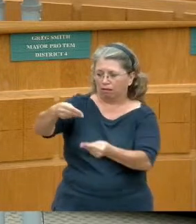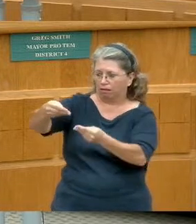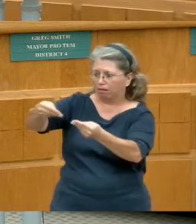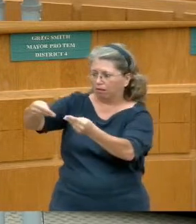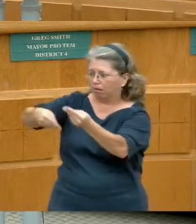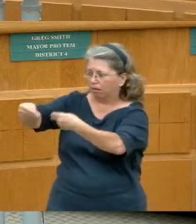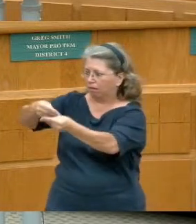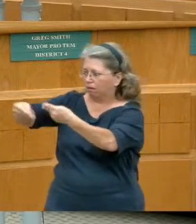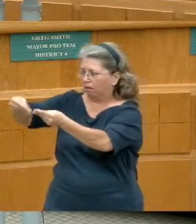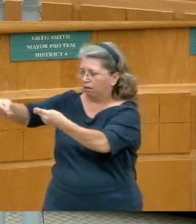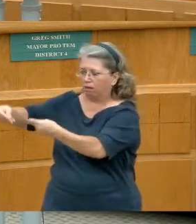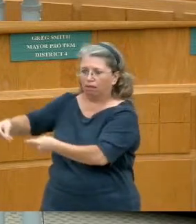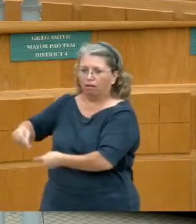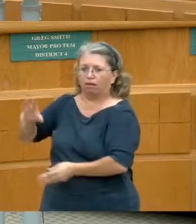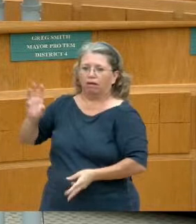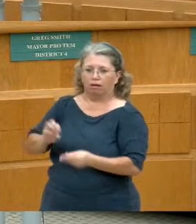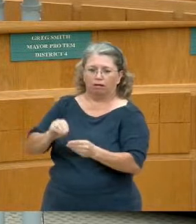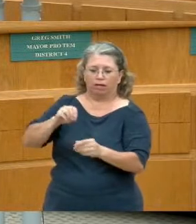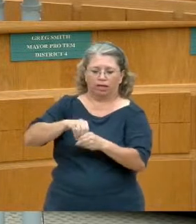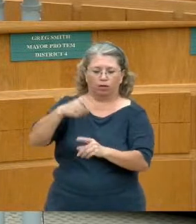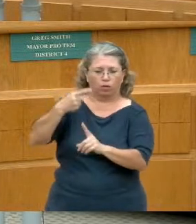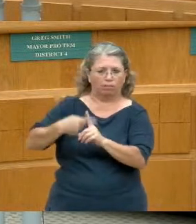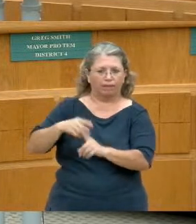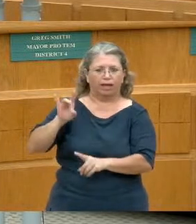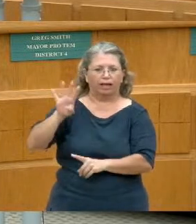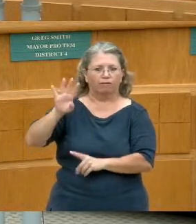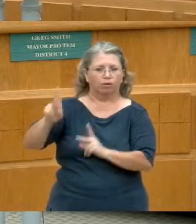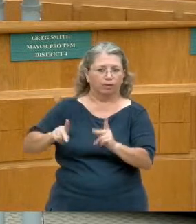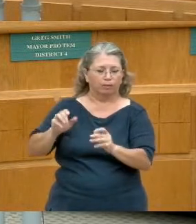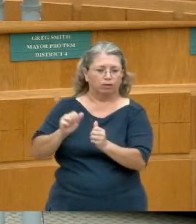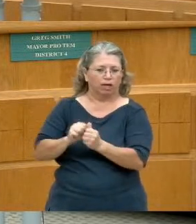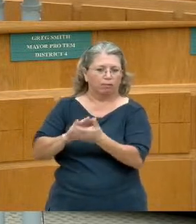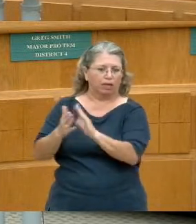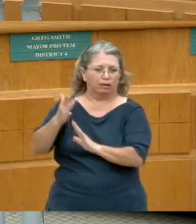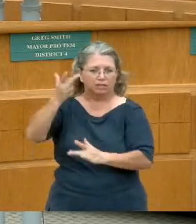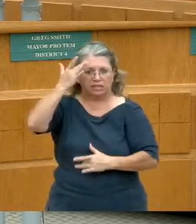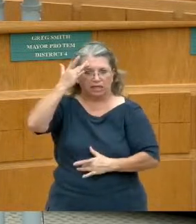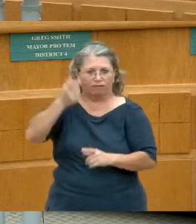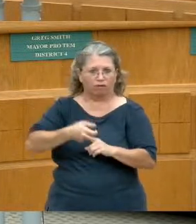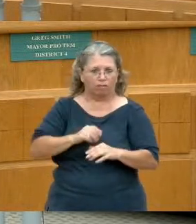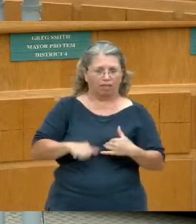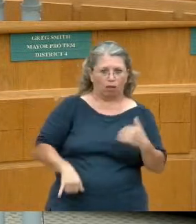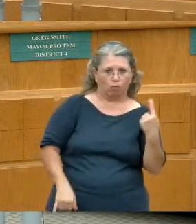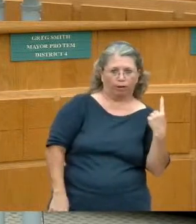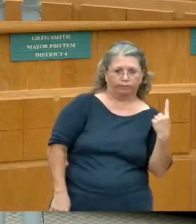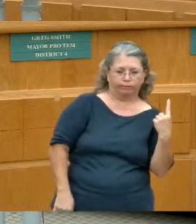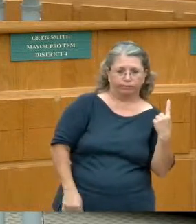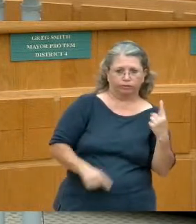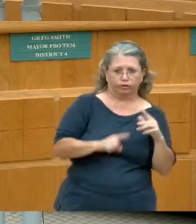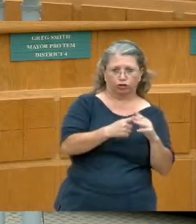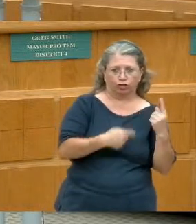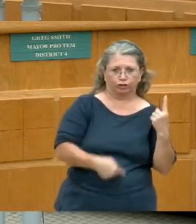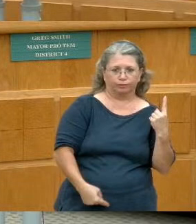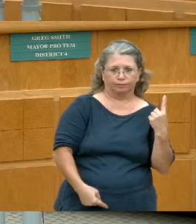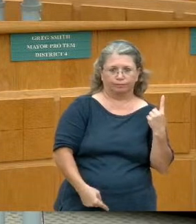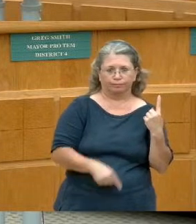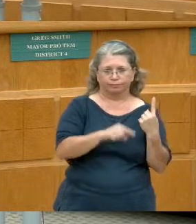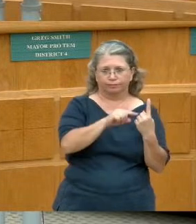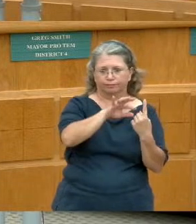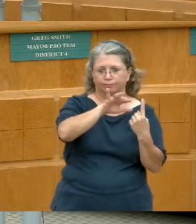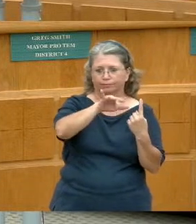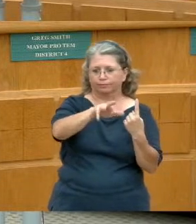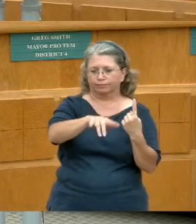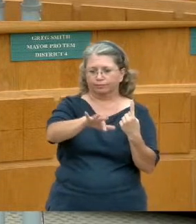the transmission of COVID-19. This number is being estimated by the same model that I showed you a